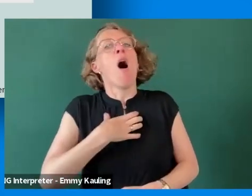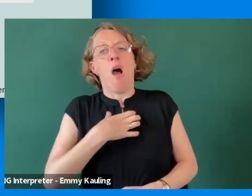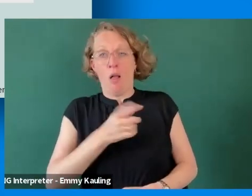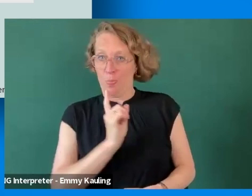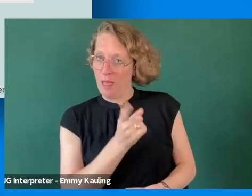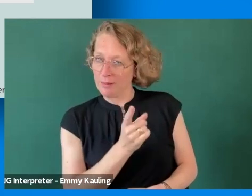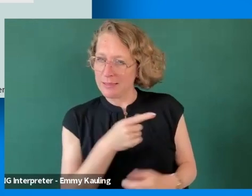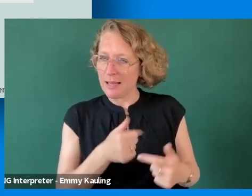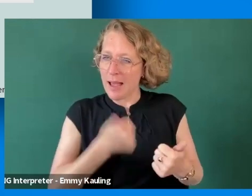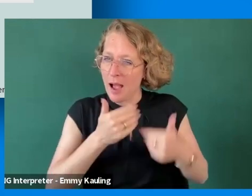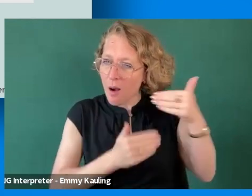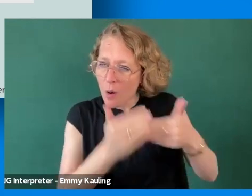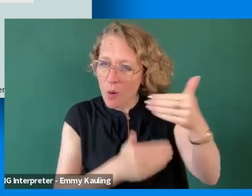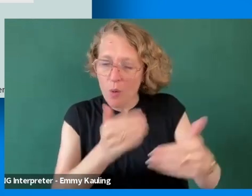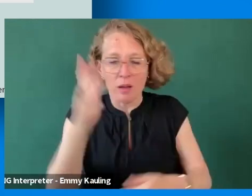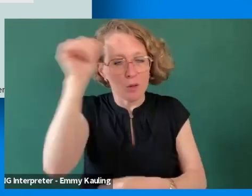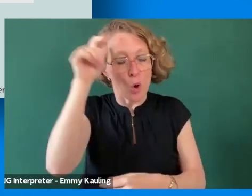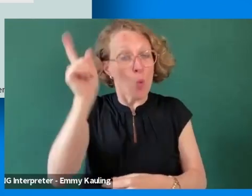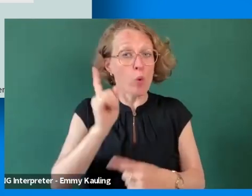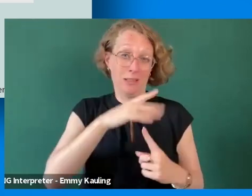learn what's important.